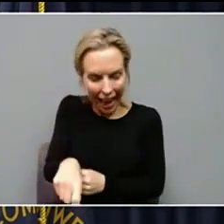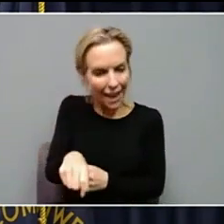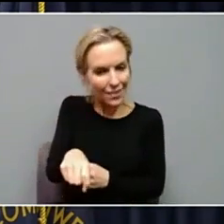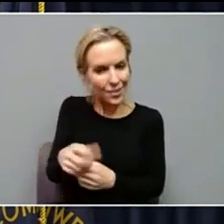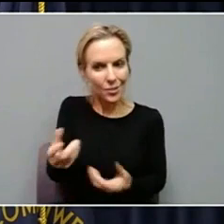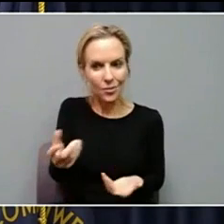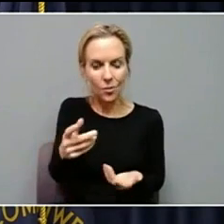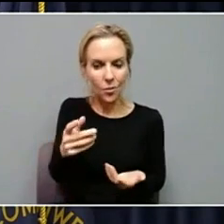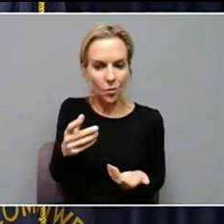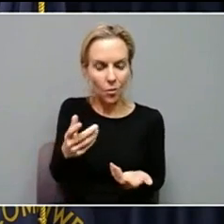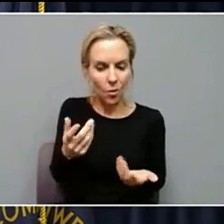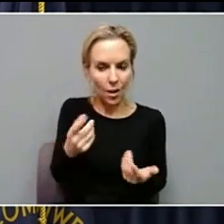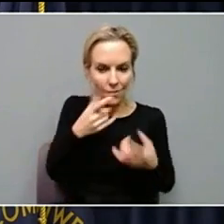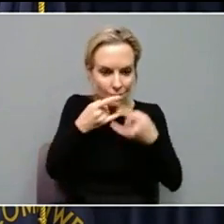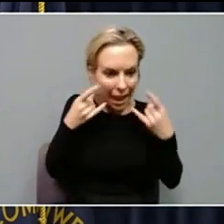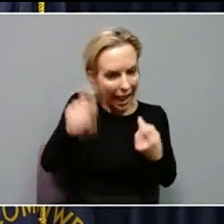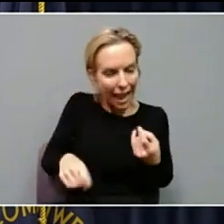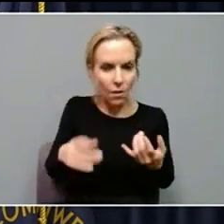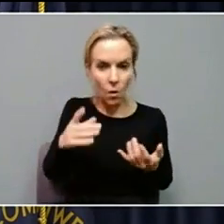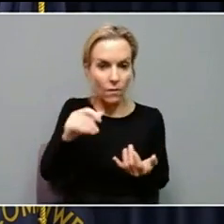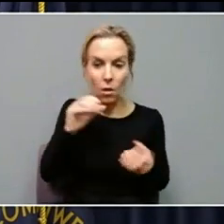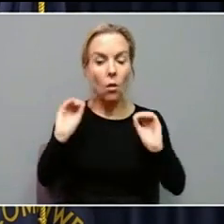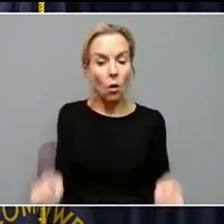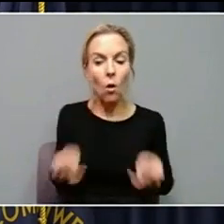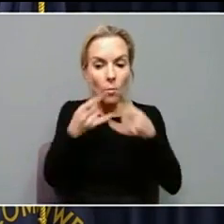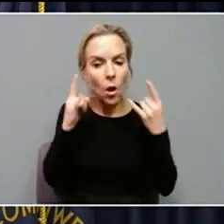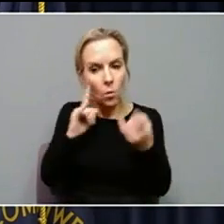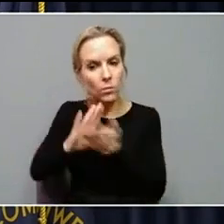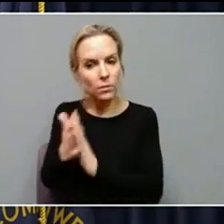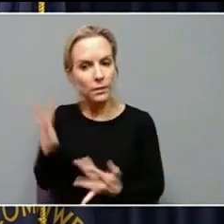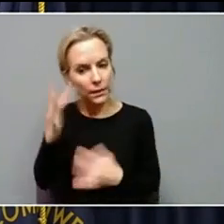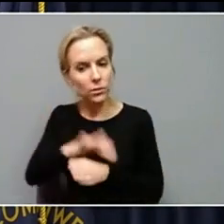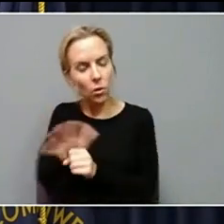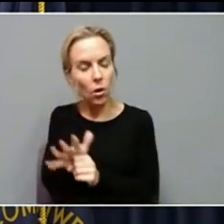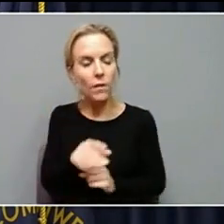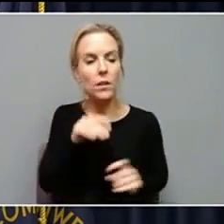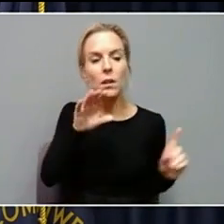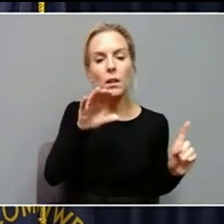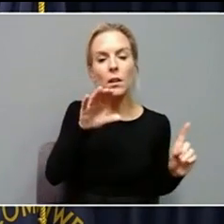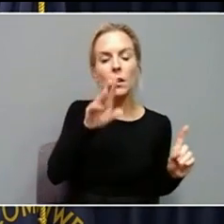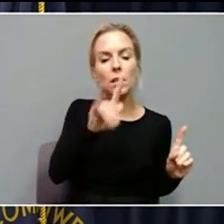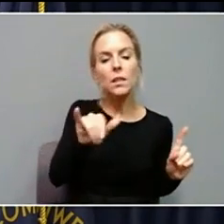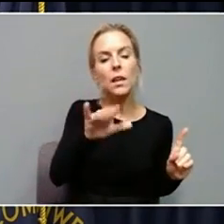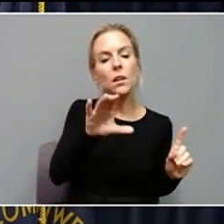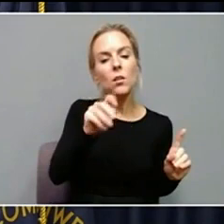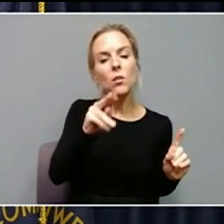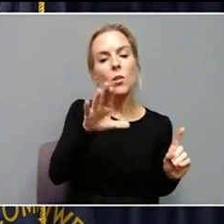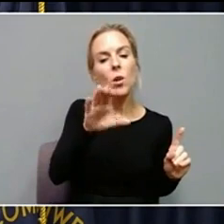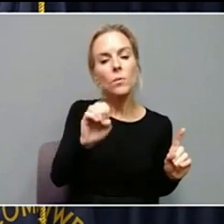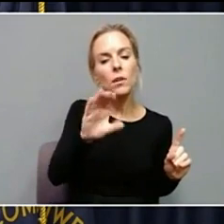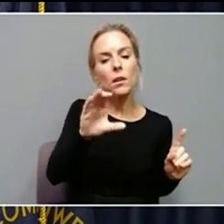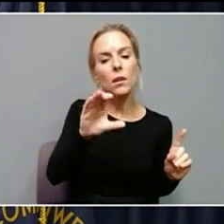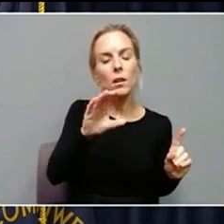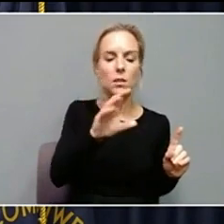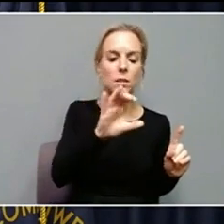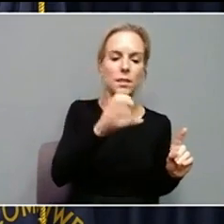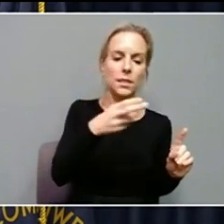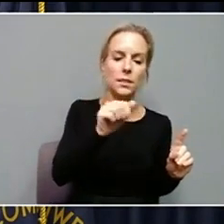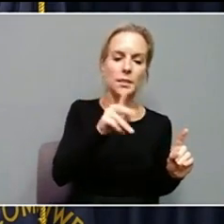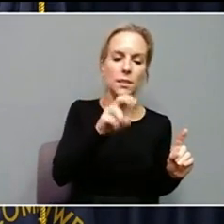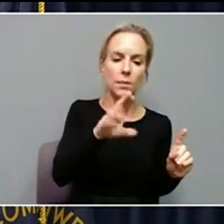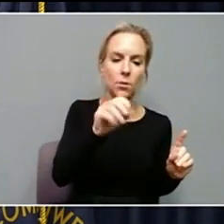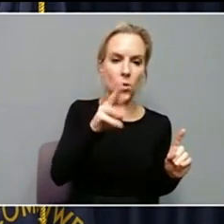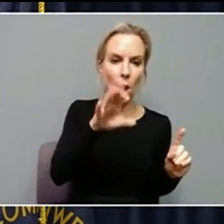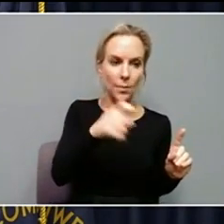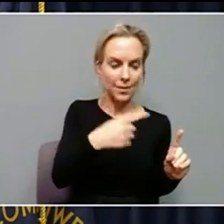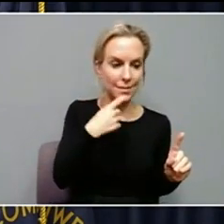lot of people will get COVID. It's what the Kentucky Chamber of Commerce says we have to do, or a whole lot of kids will be quarantined and their parents can't come to work,